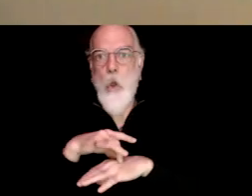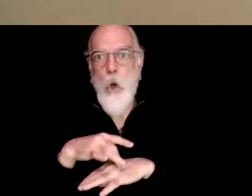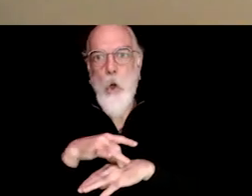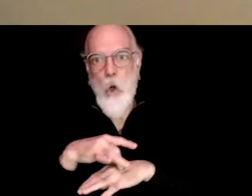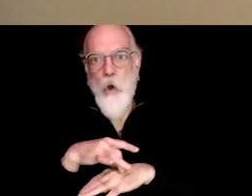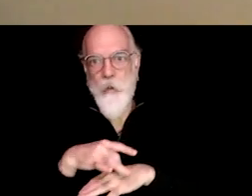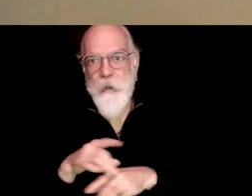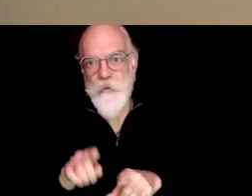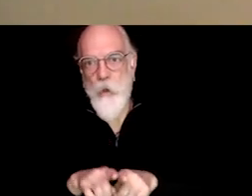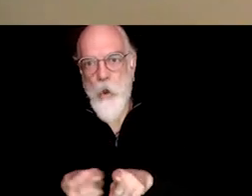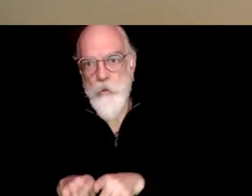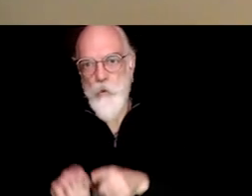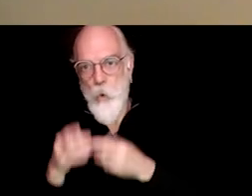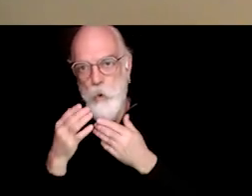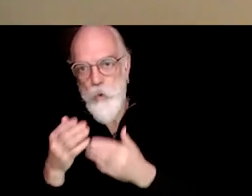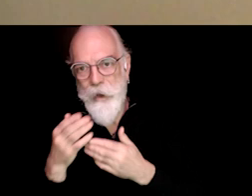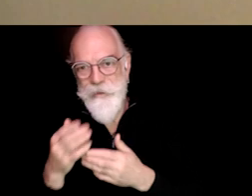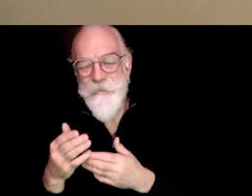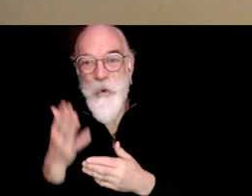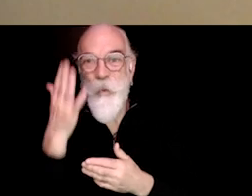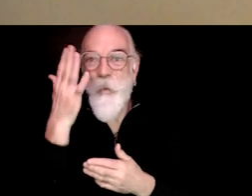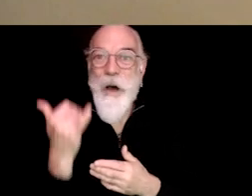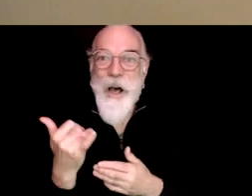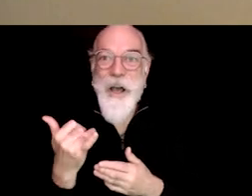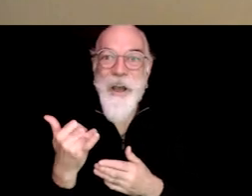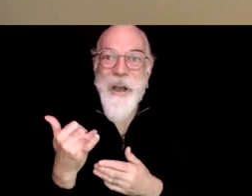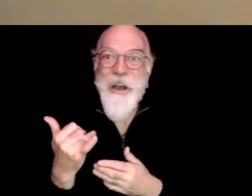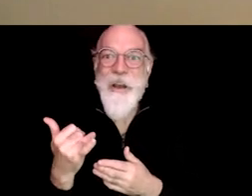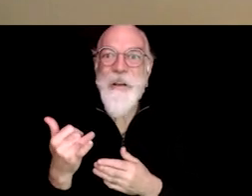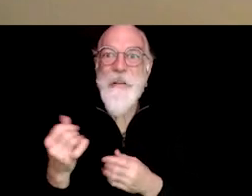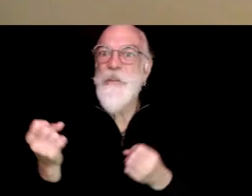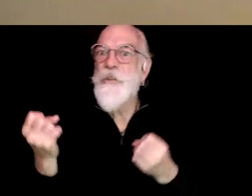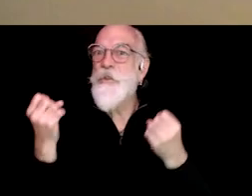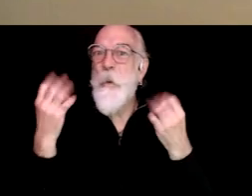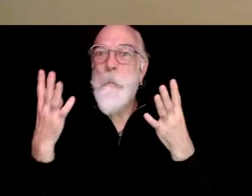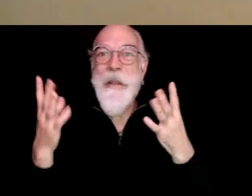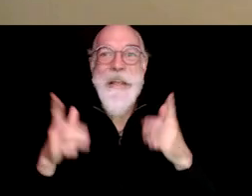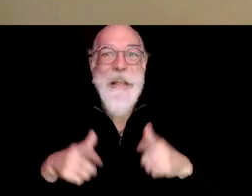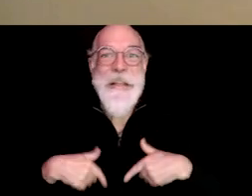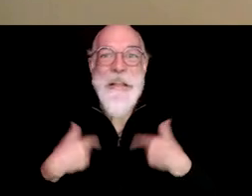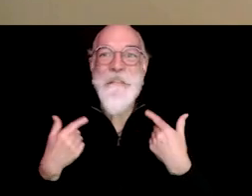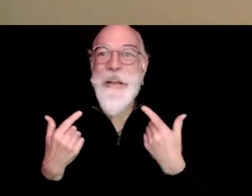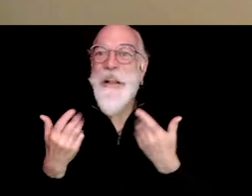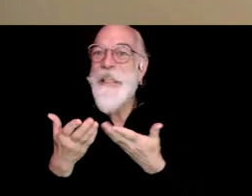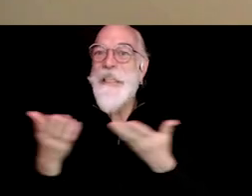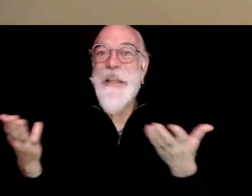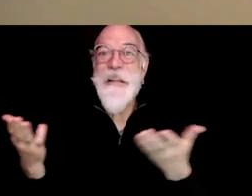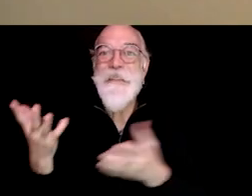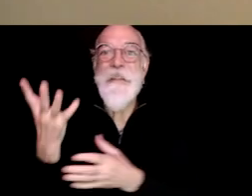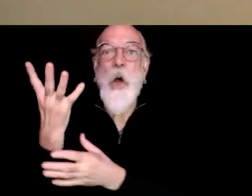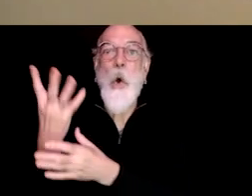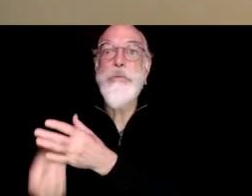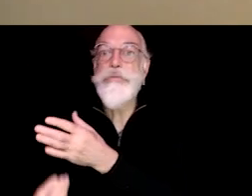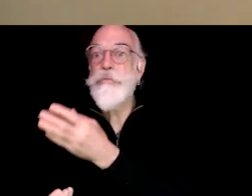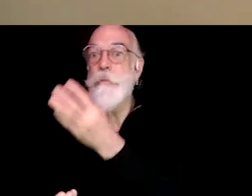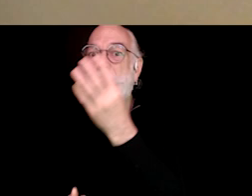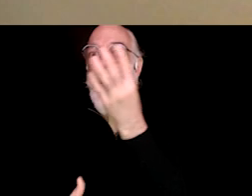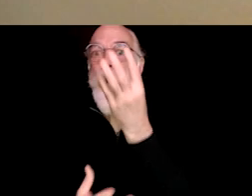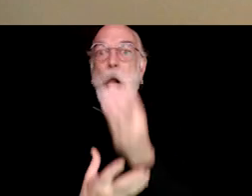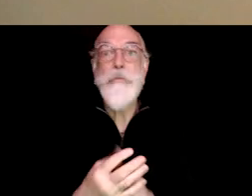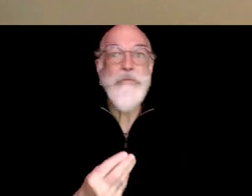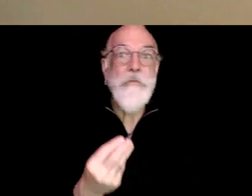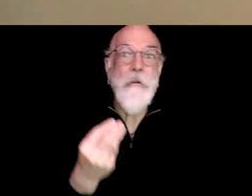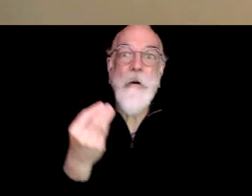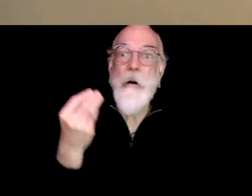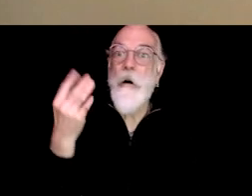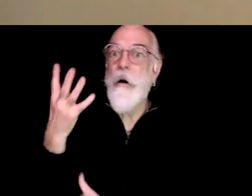is too. As we watch species vanish, we go into grief